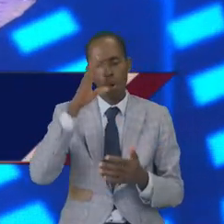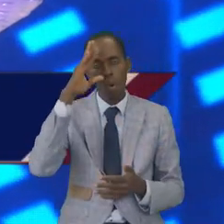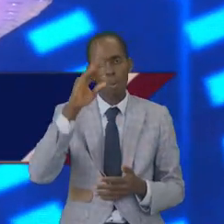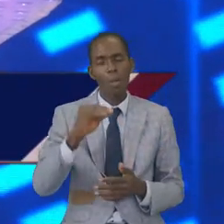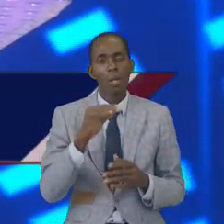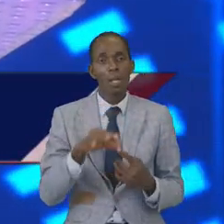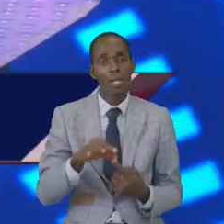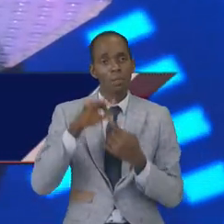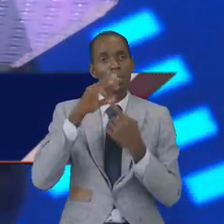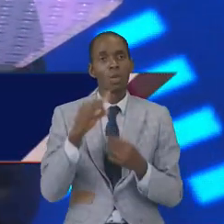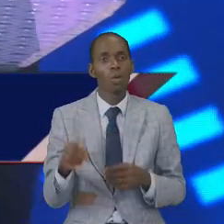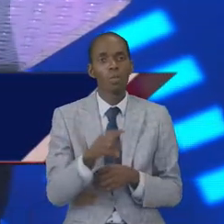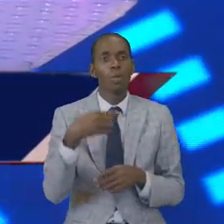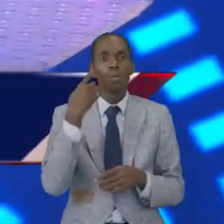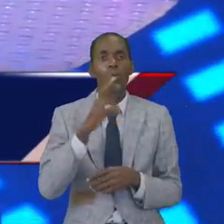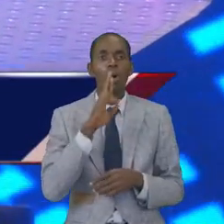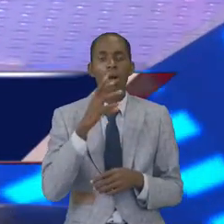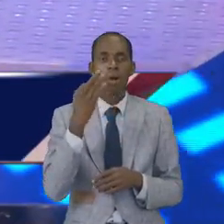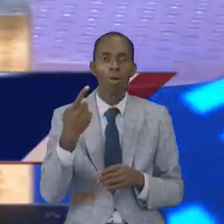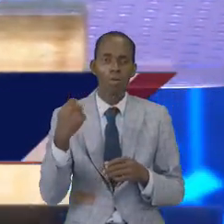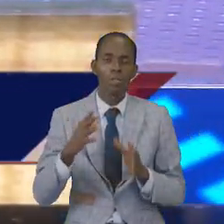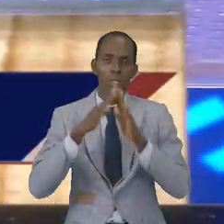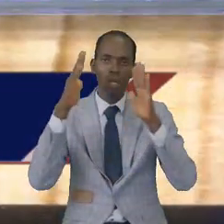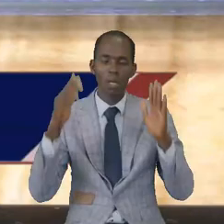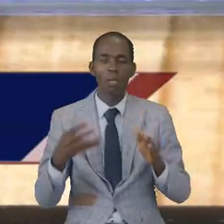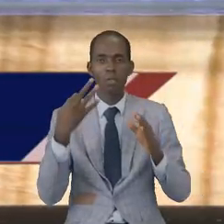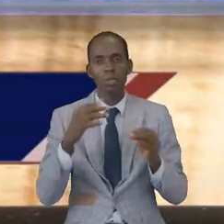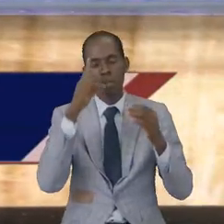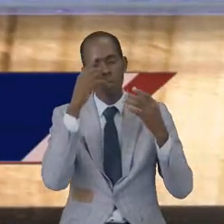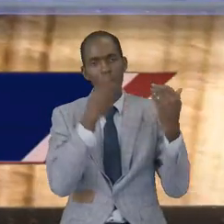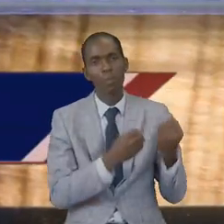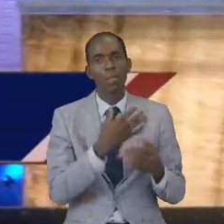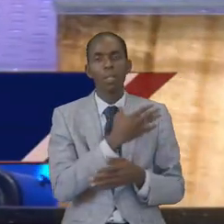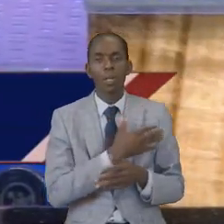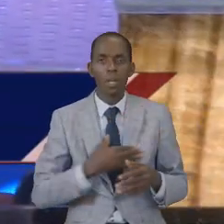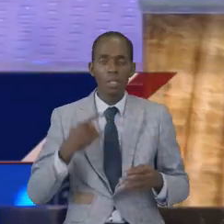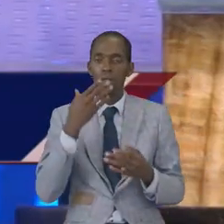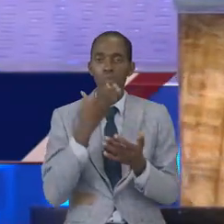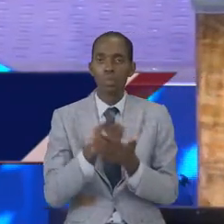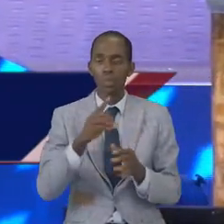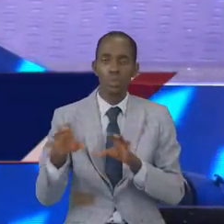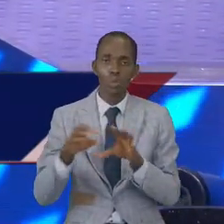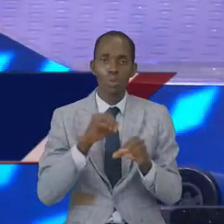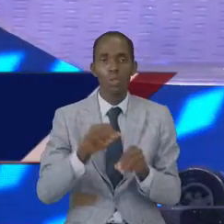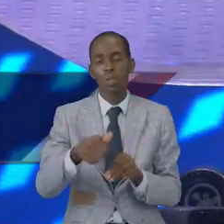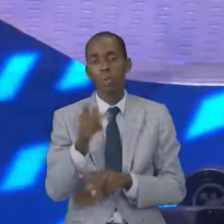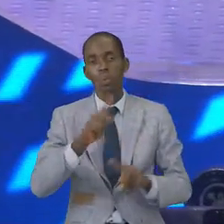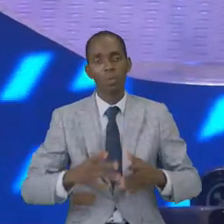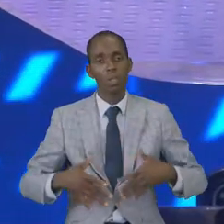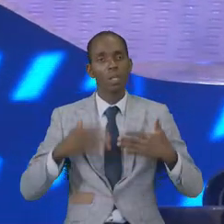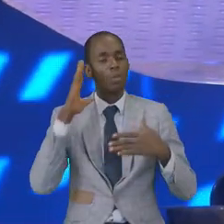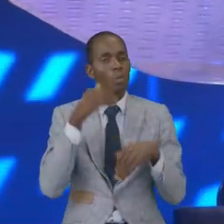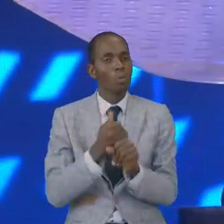unto them who are of the household of faith. And the good you do in their lives will make them